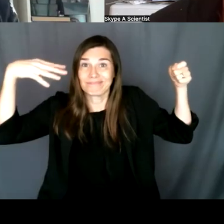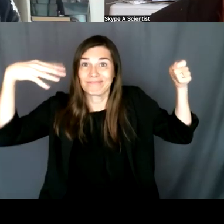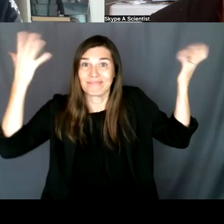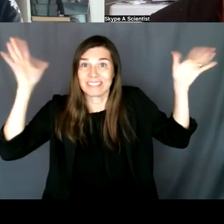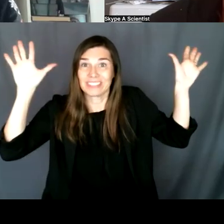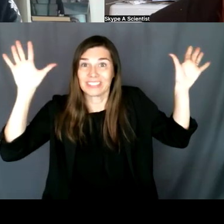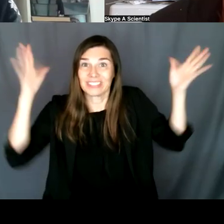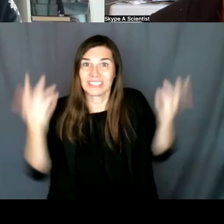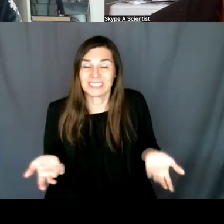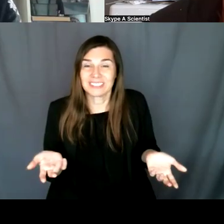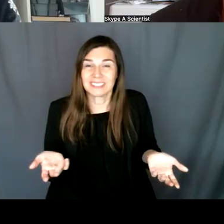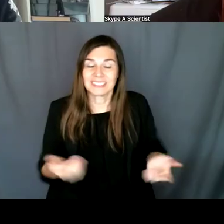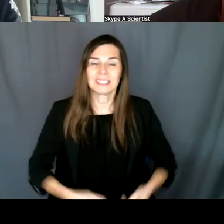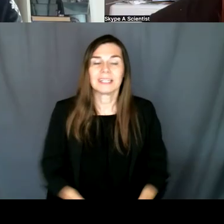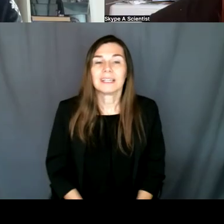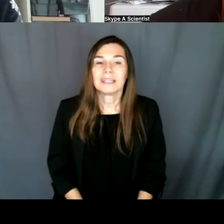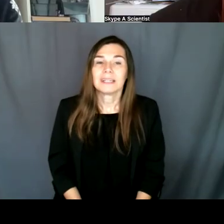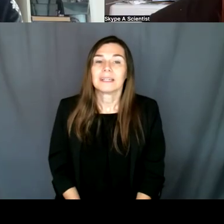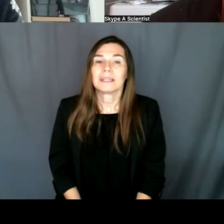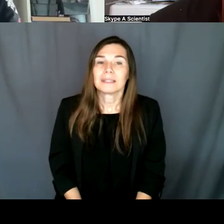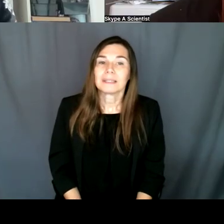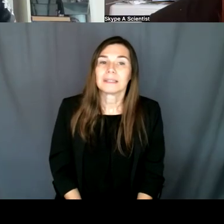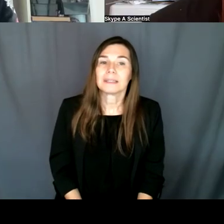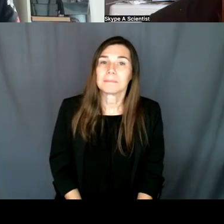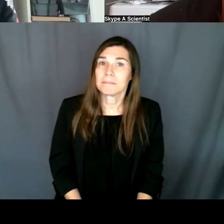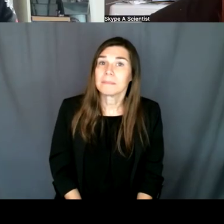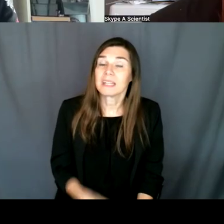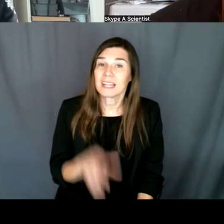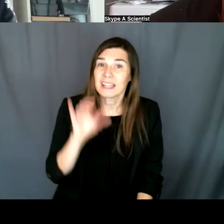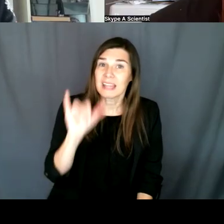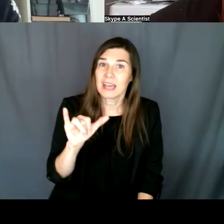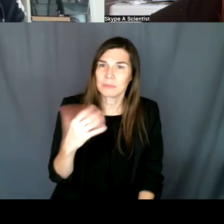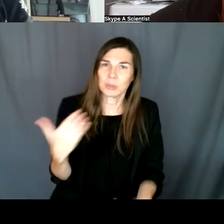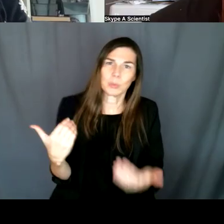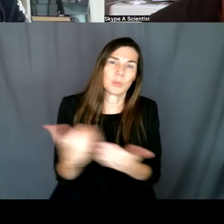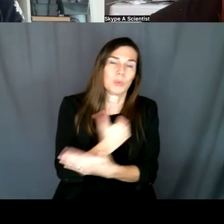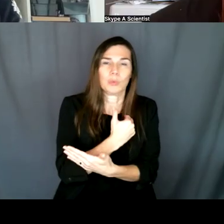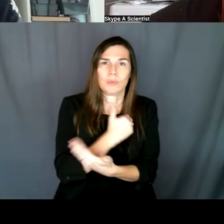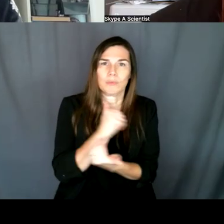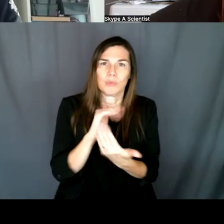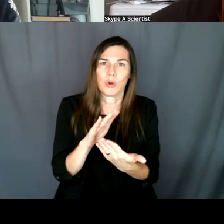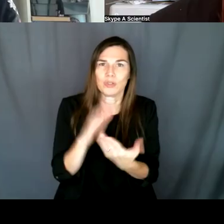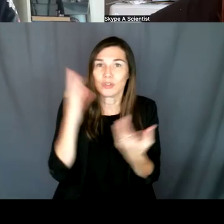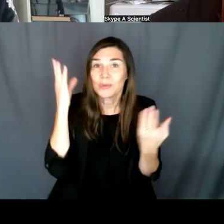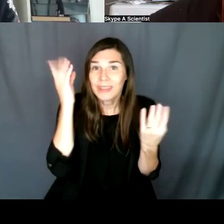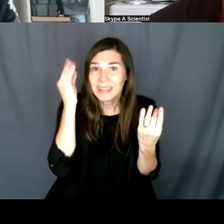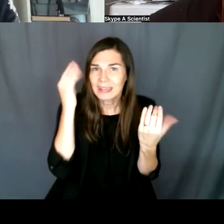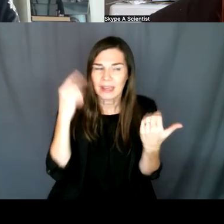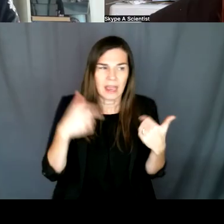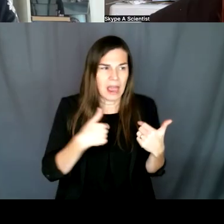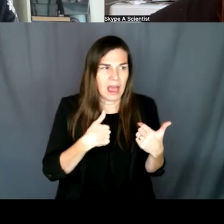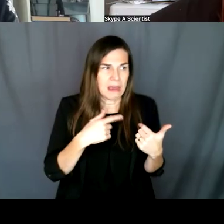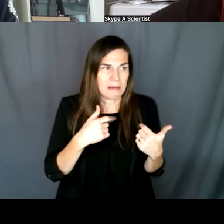it will work. But because that was a completely different way of thinking, and because it was a kind of thing that I didn't have a lot